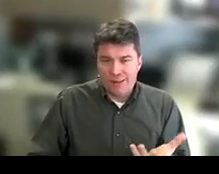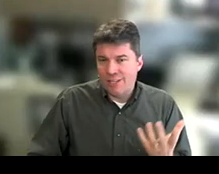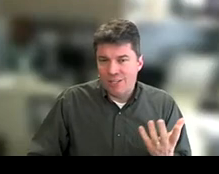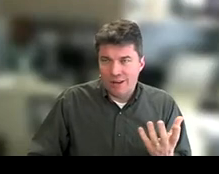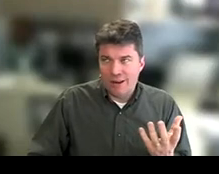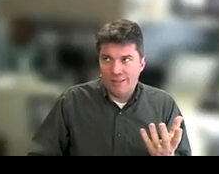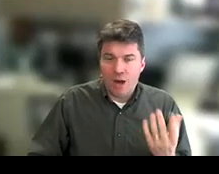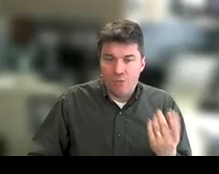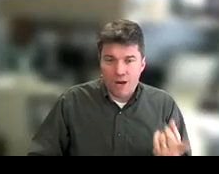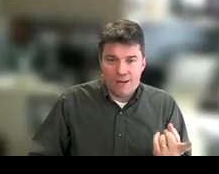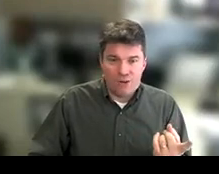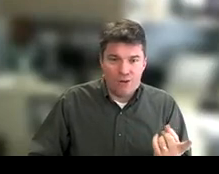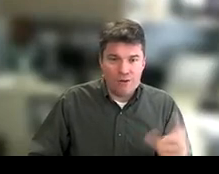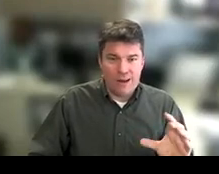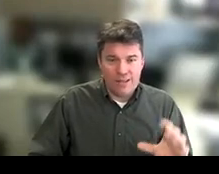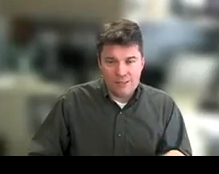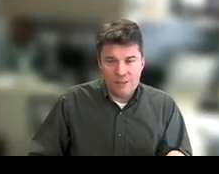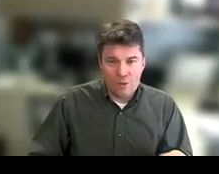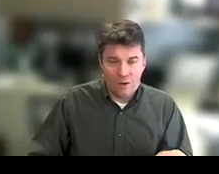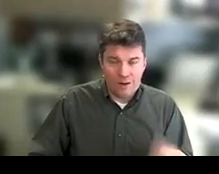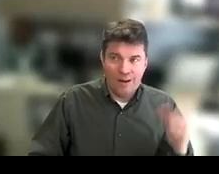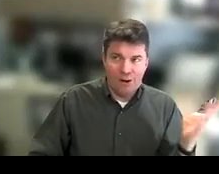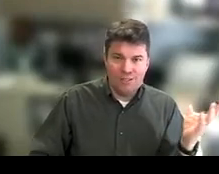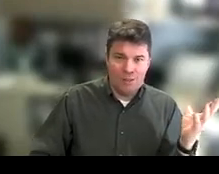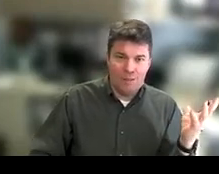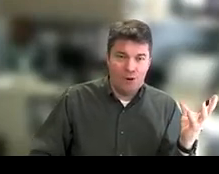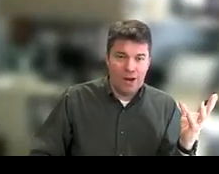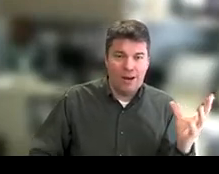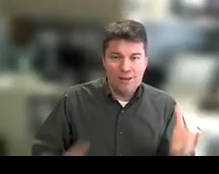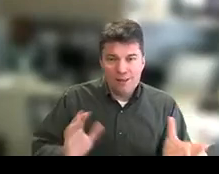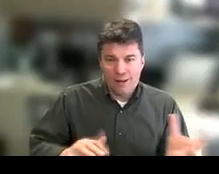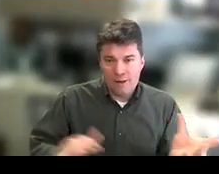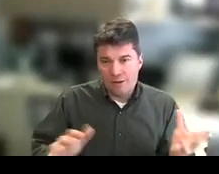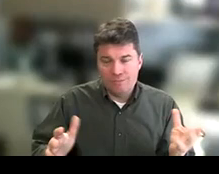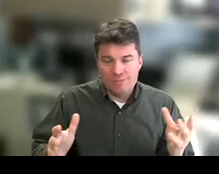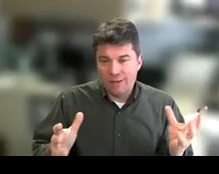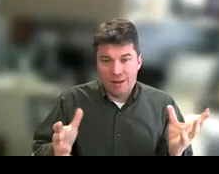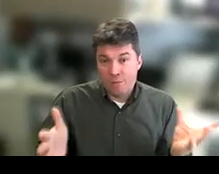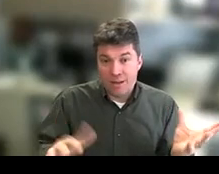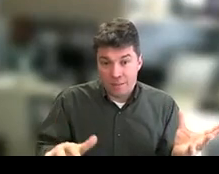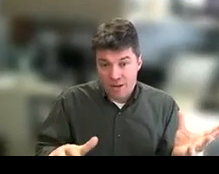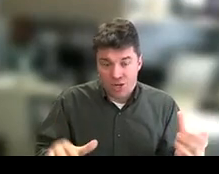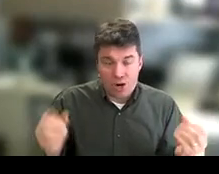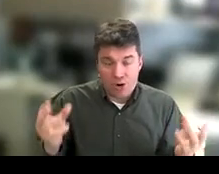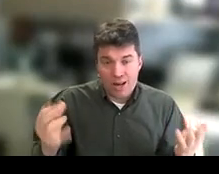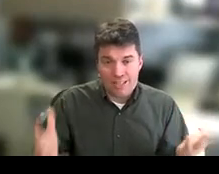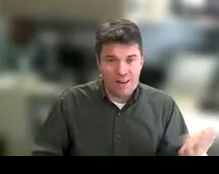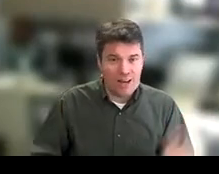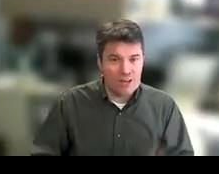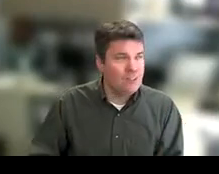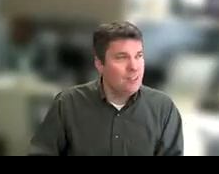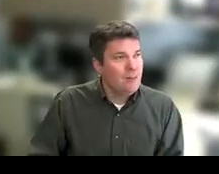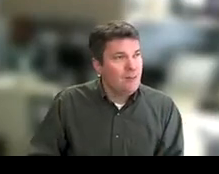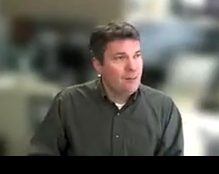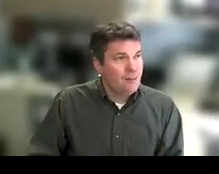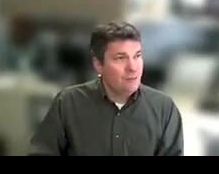cry system, basically it's just a sound recognition device. So it hears the baby cry and it would either make the bed shake or